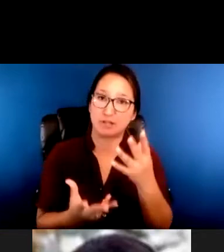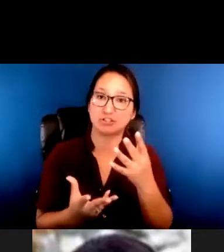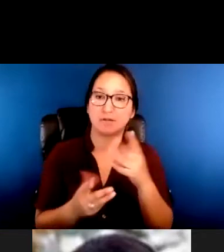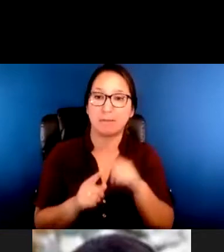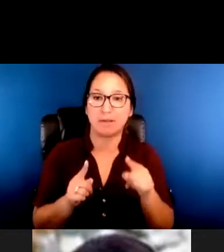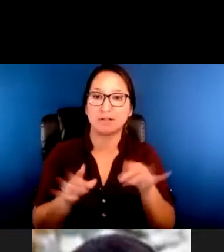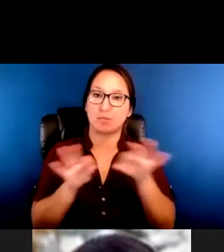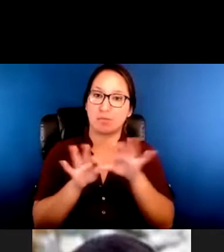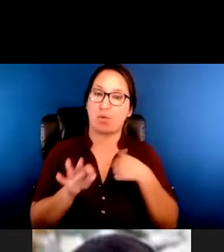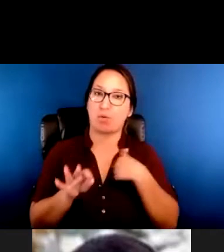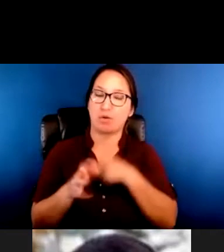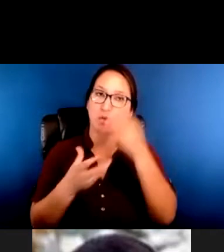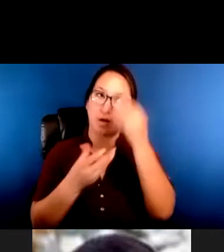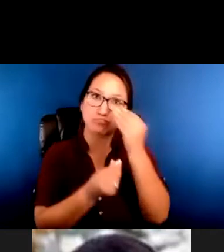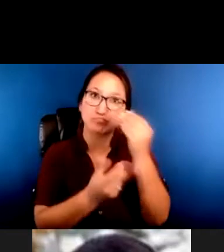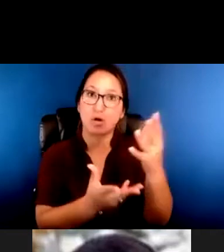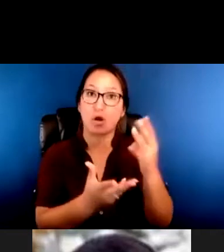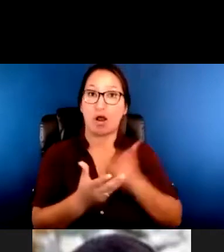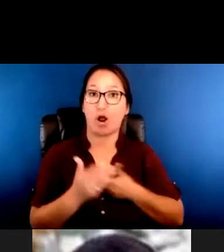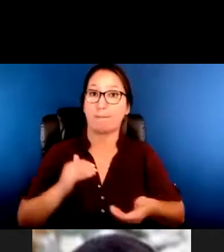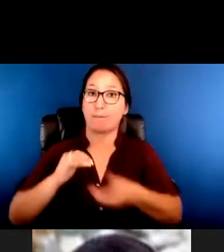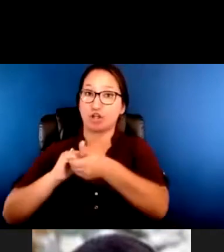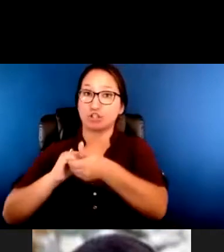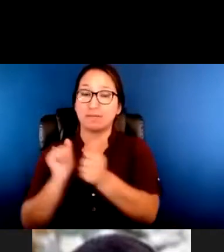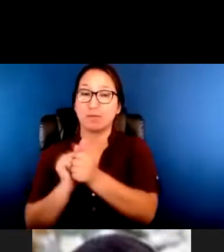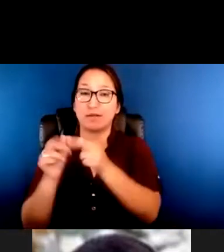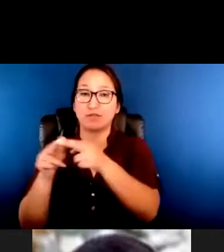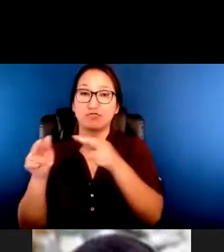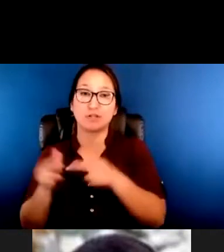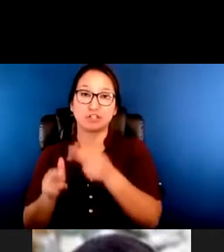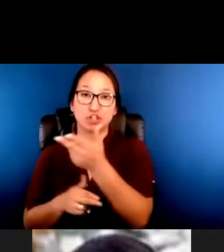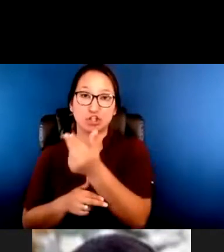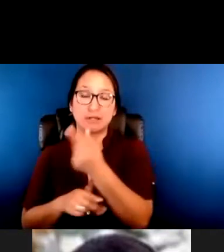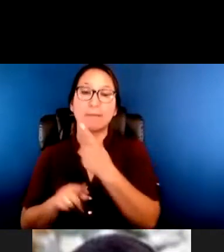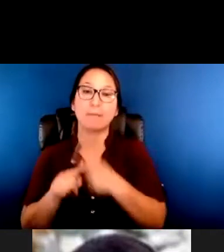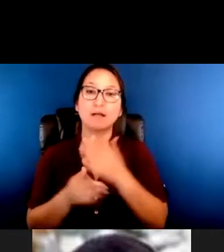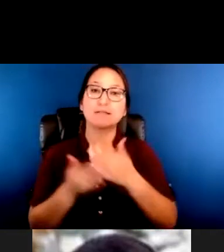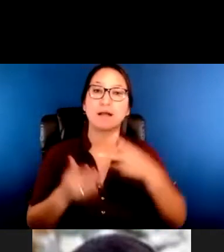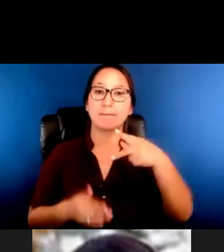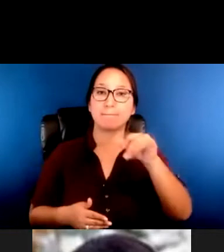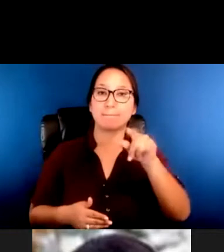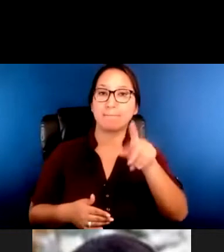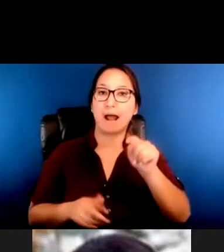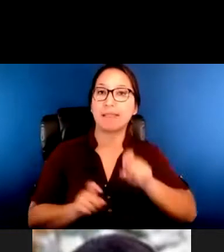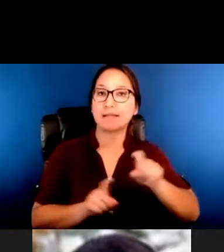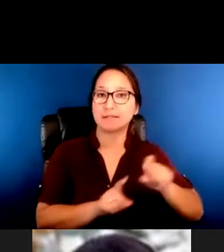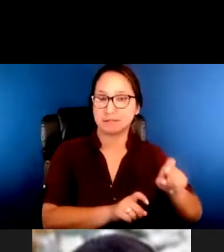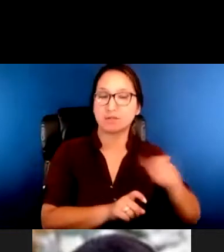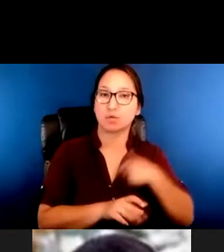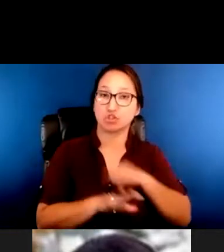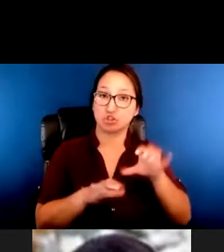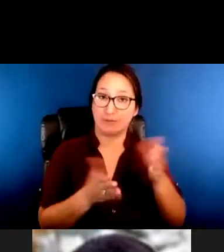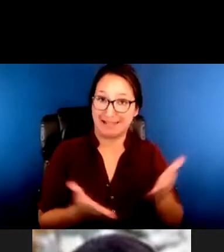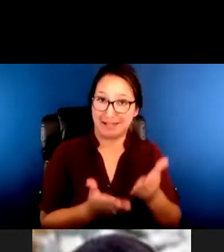as our partnership with Region 13 and then some of the pilots that we're doing here just at 4 Points, as well as answer